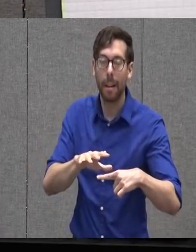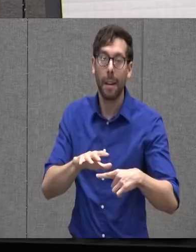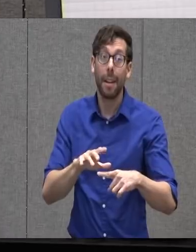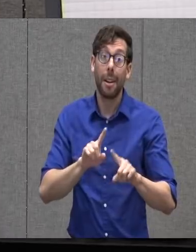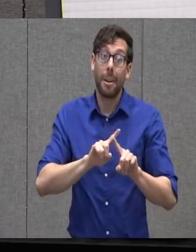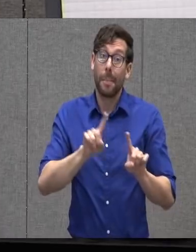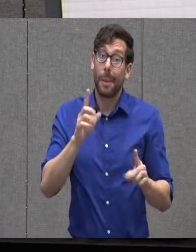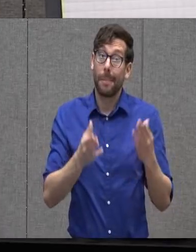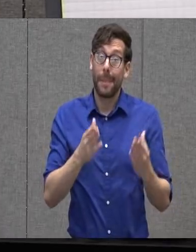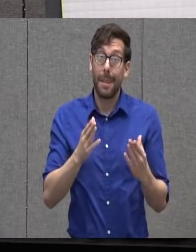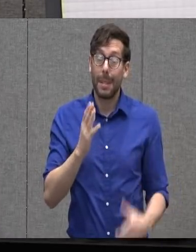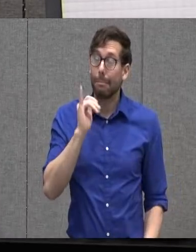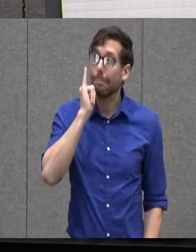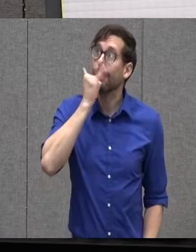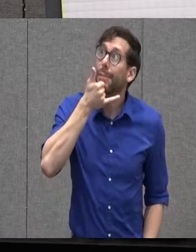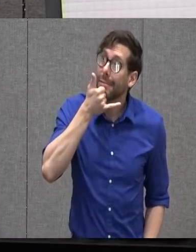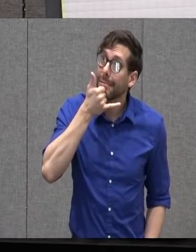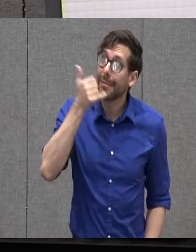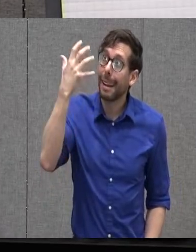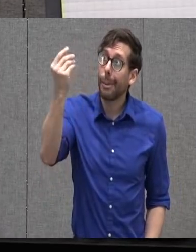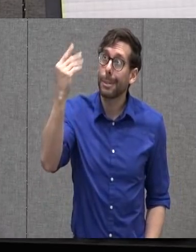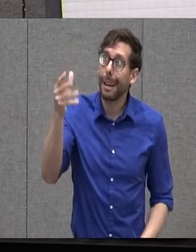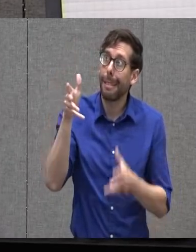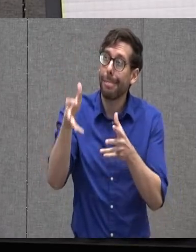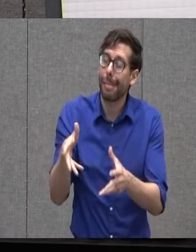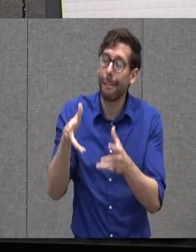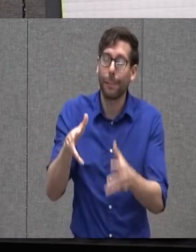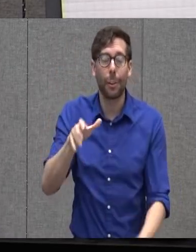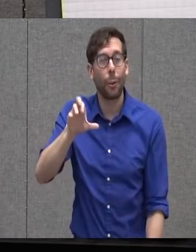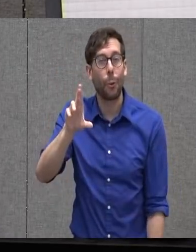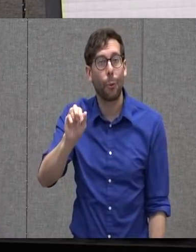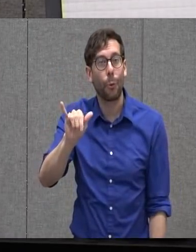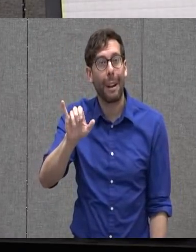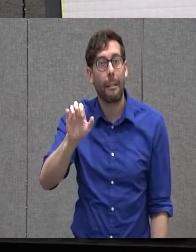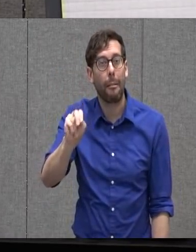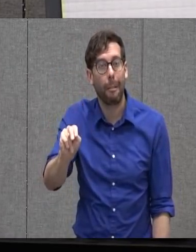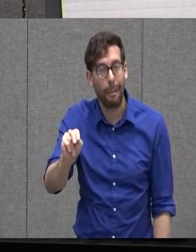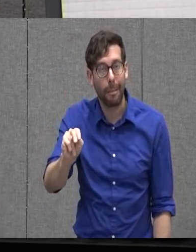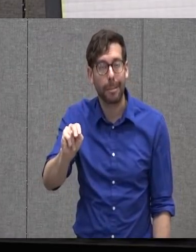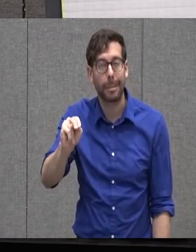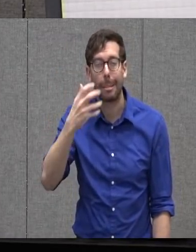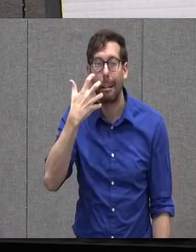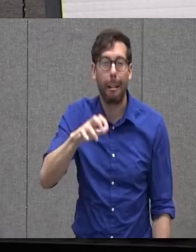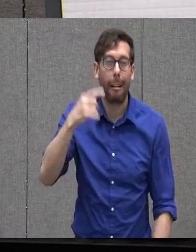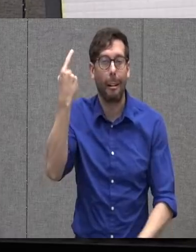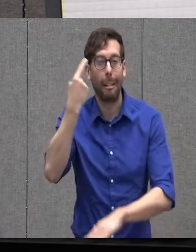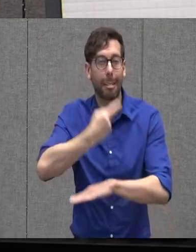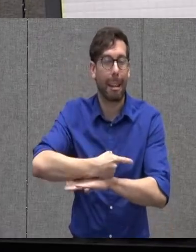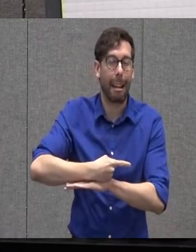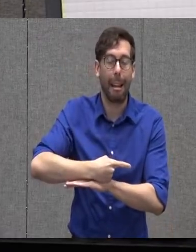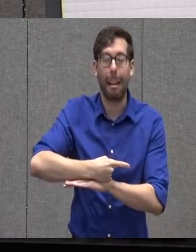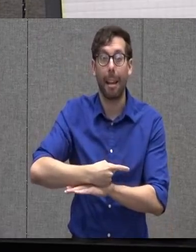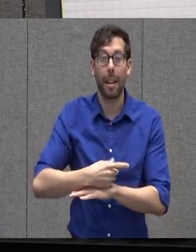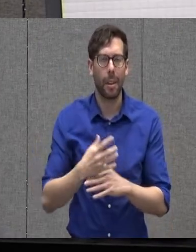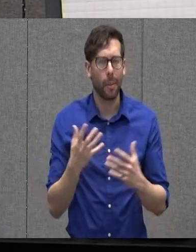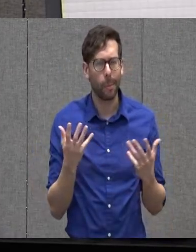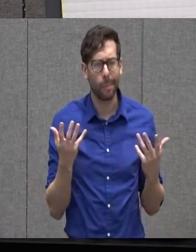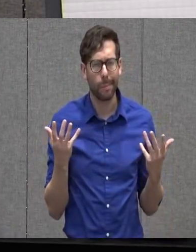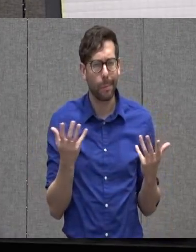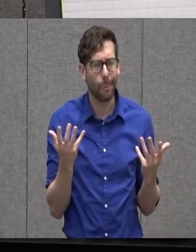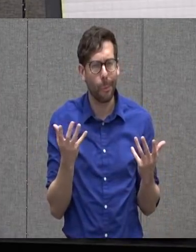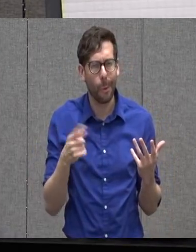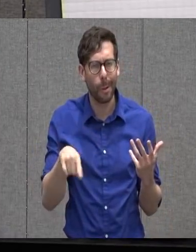the car, on a hot summer day. What do you predict would happen when we add heat